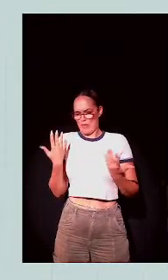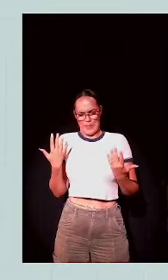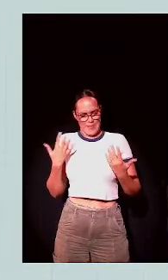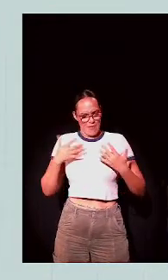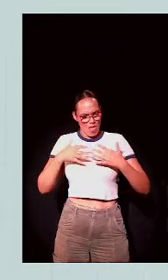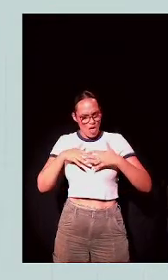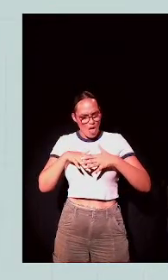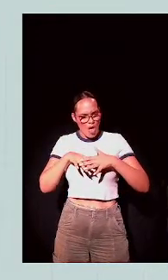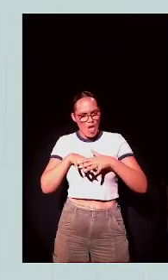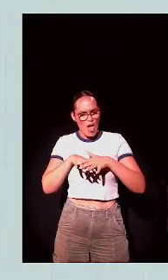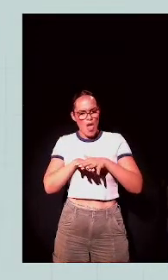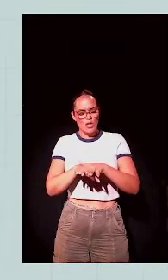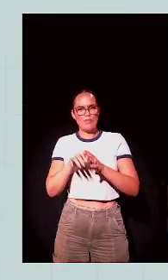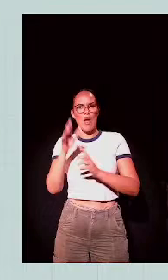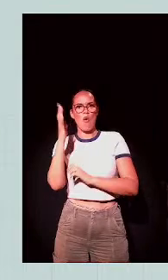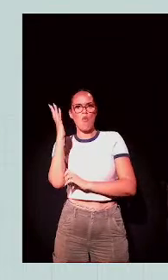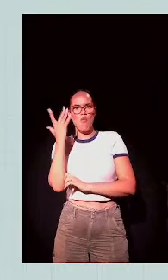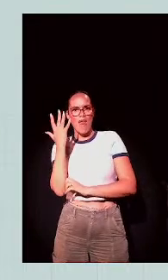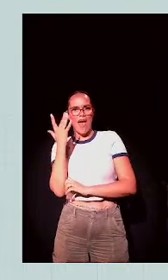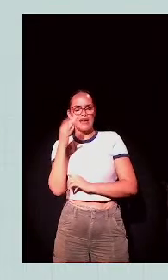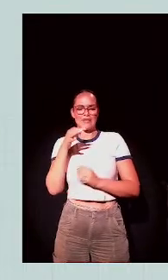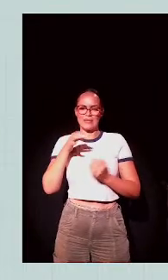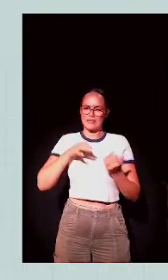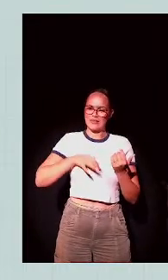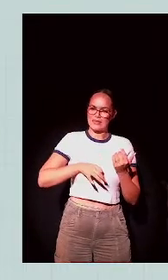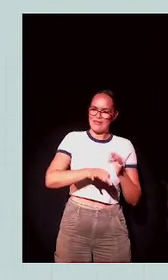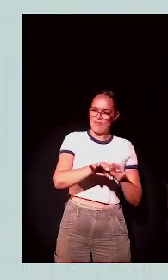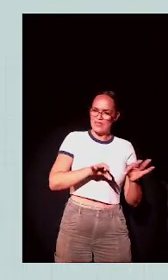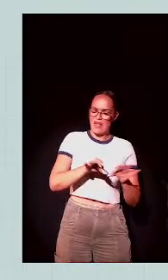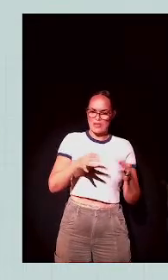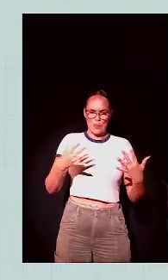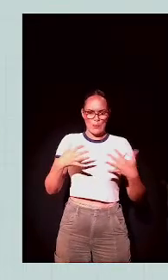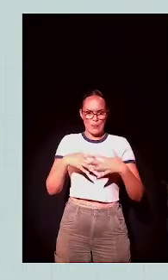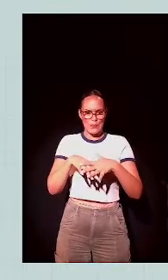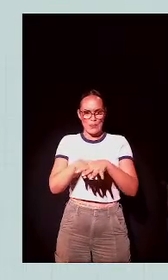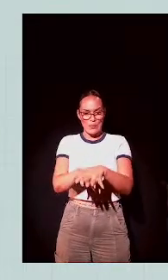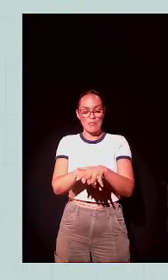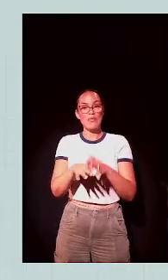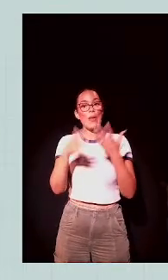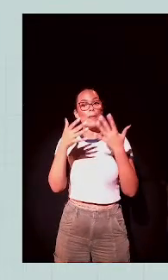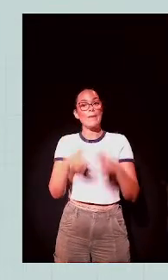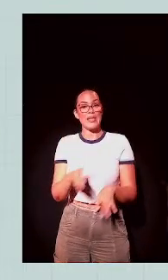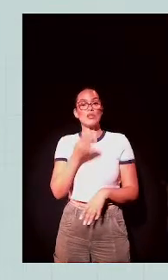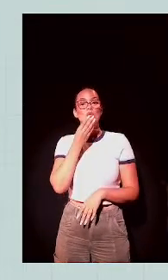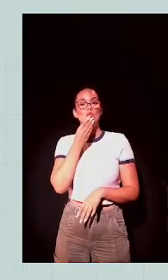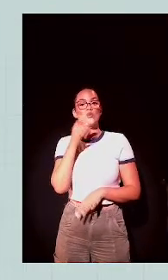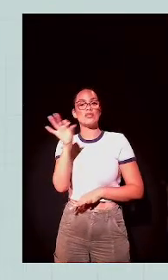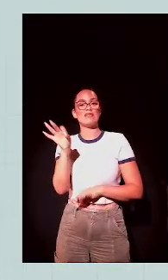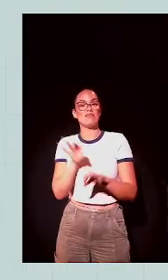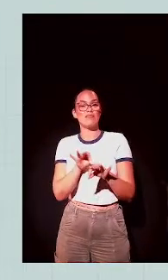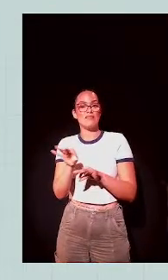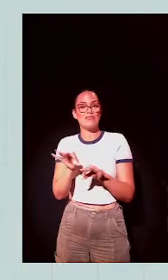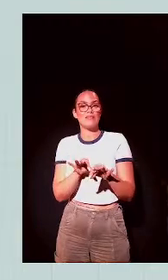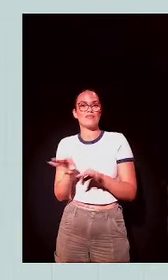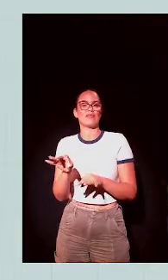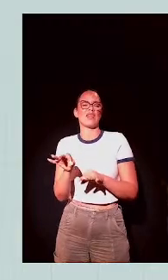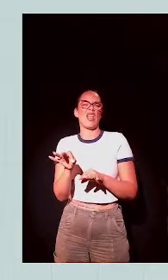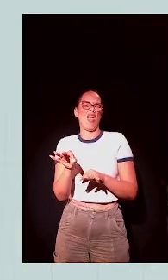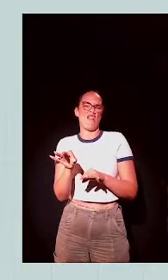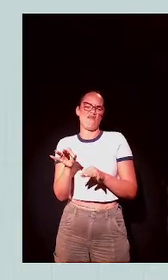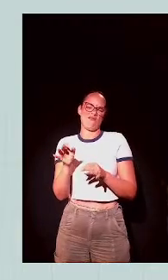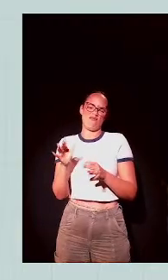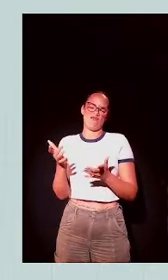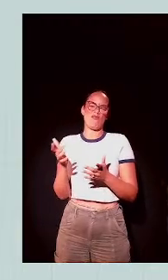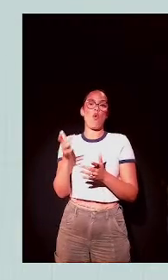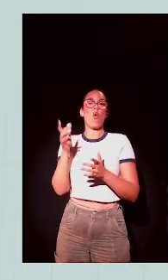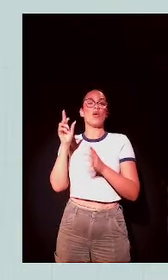couple of years. I previously used the synthesizer more as a teaching tool,